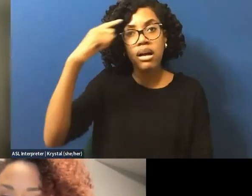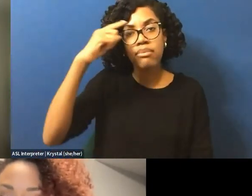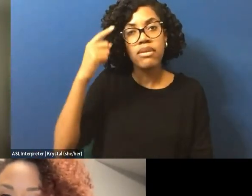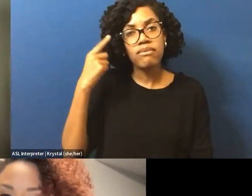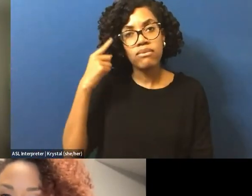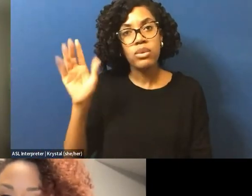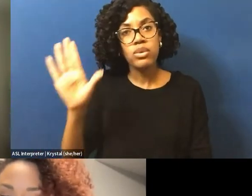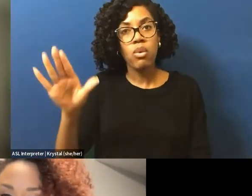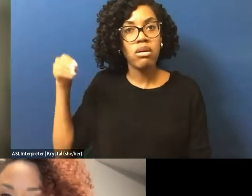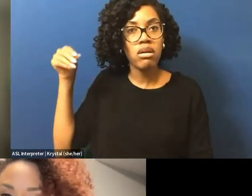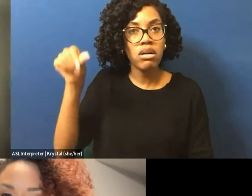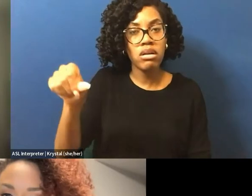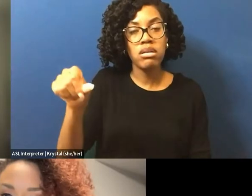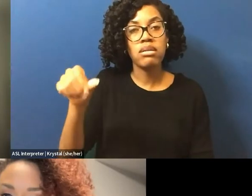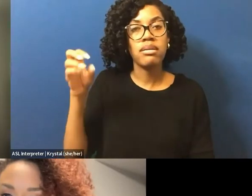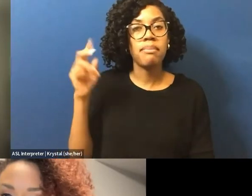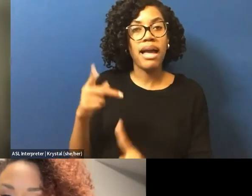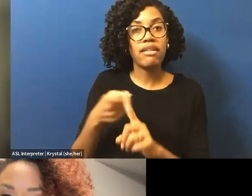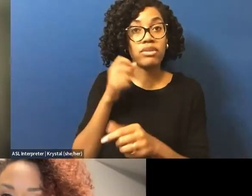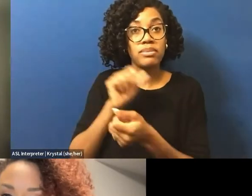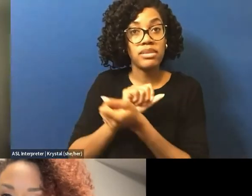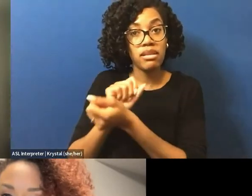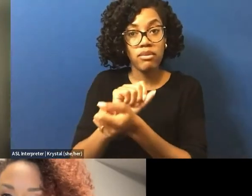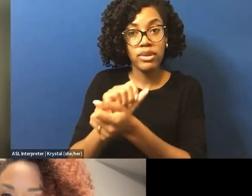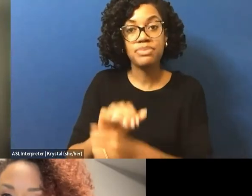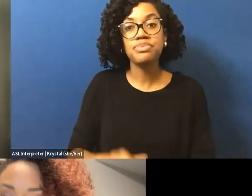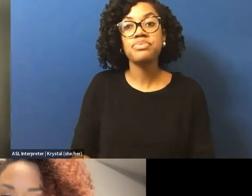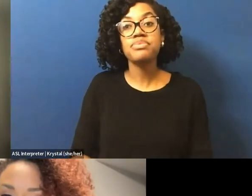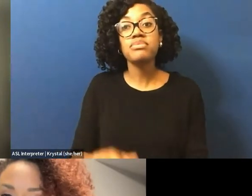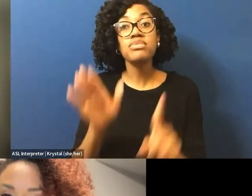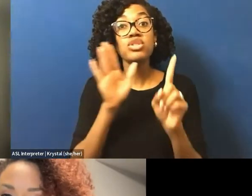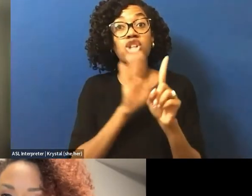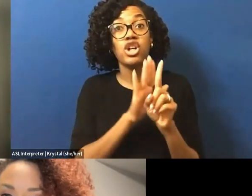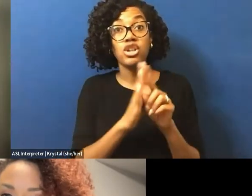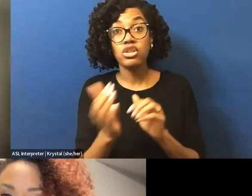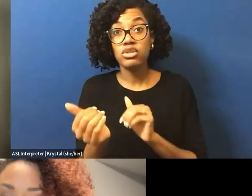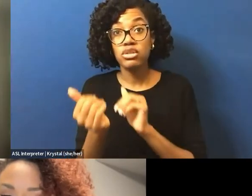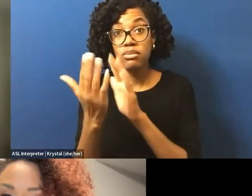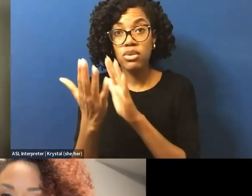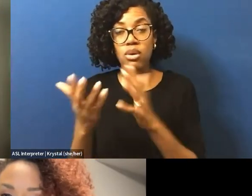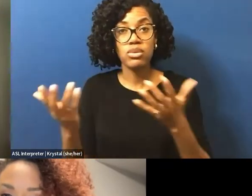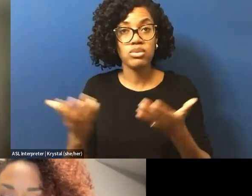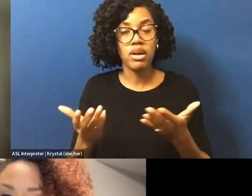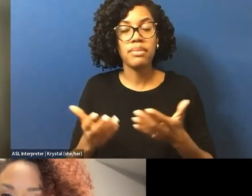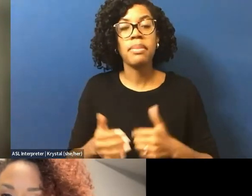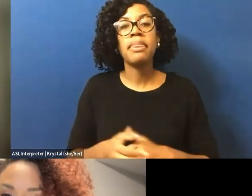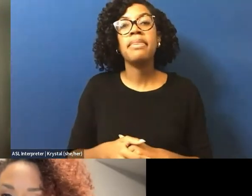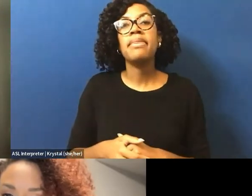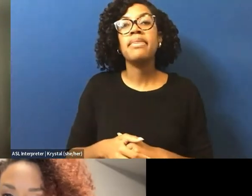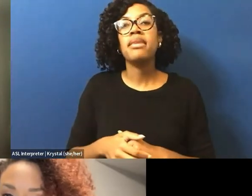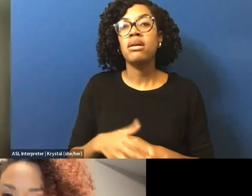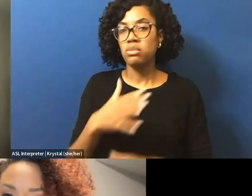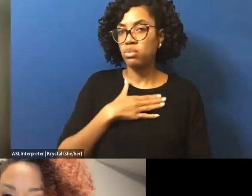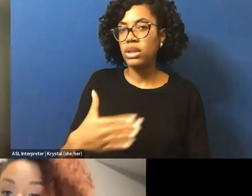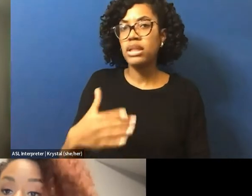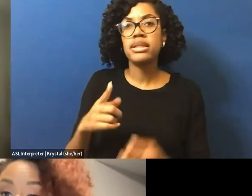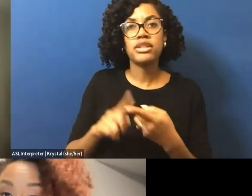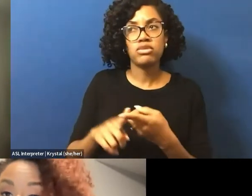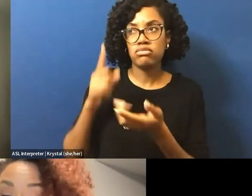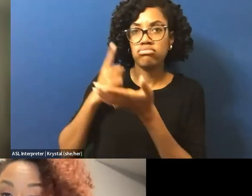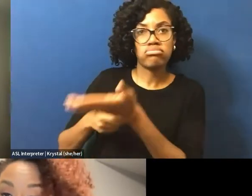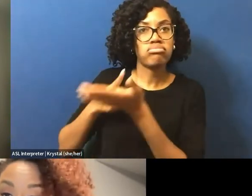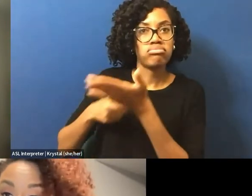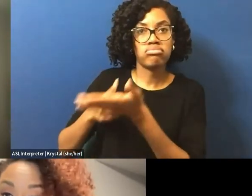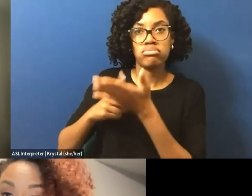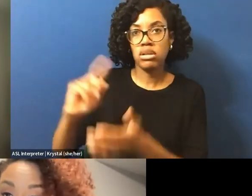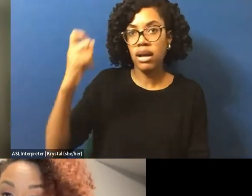really great about her approach is one, she was willing to appeal to the US government. She thought, you know,